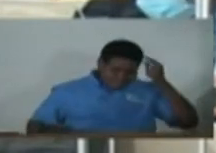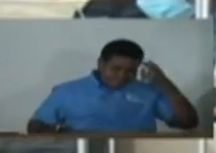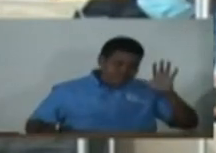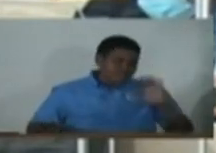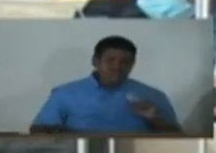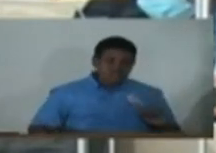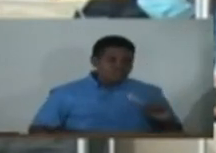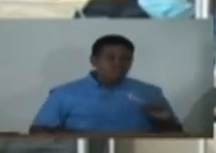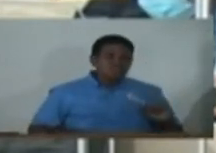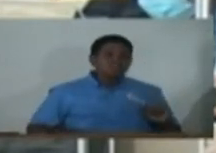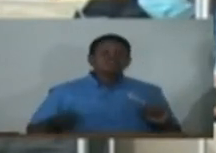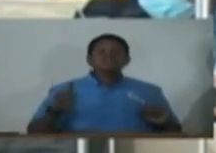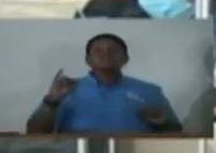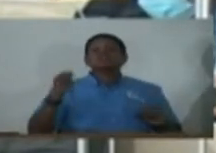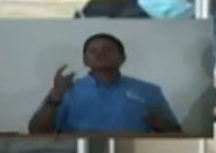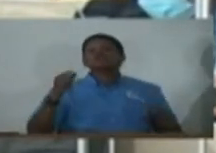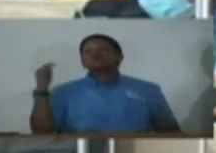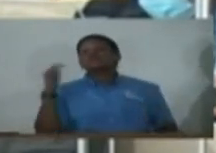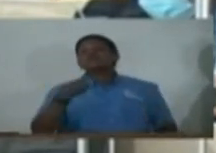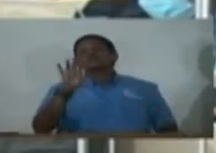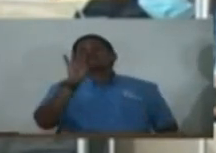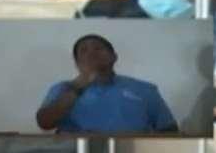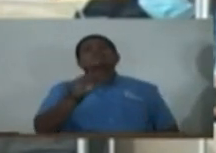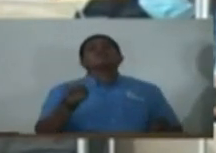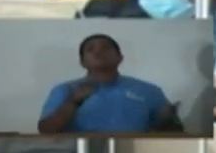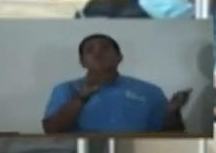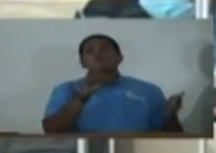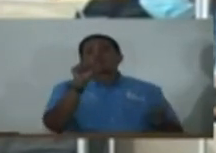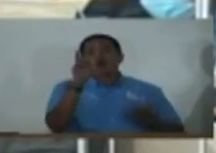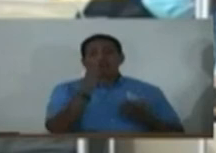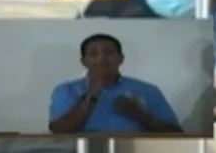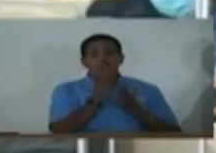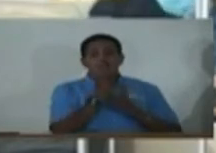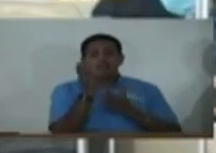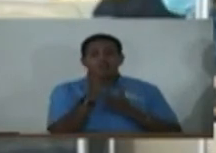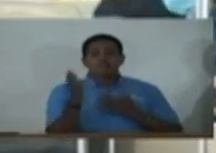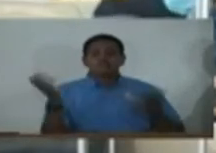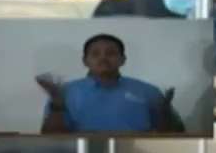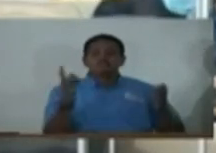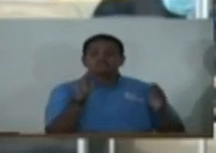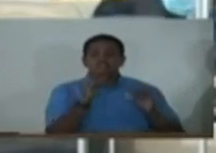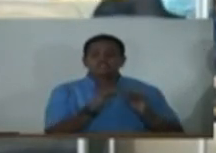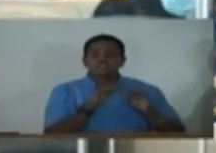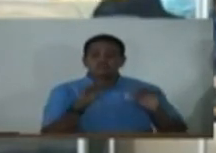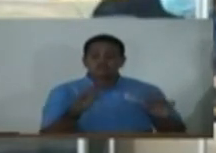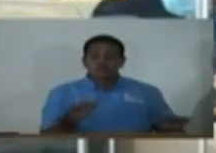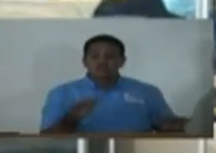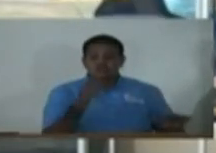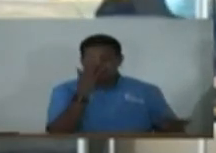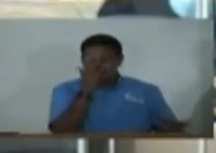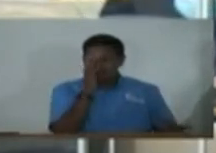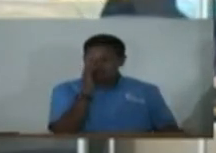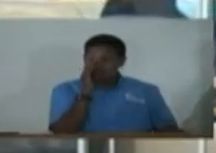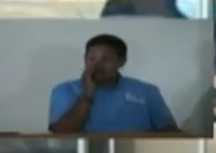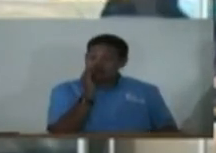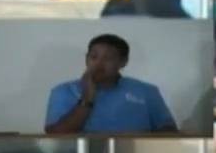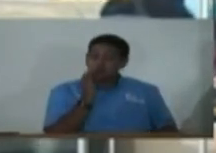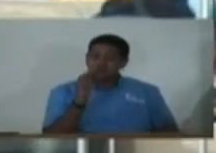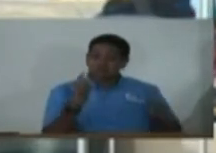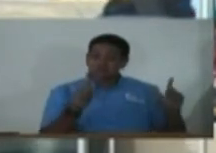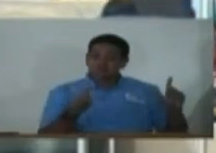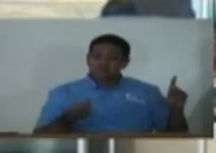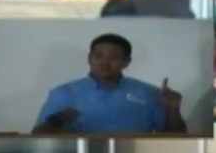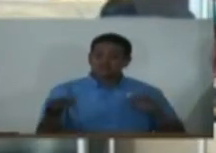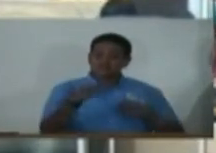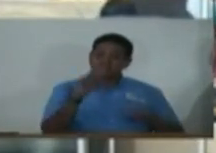know, just by doing that, you remove one element of the spread, which would be people moving around for